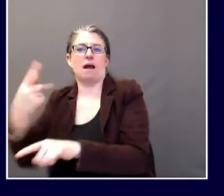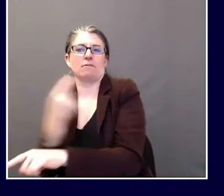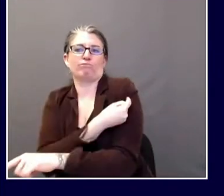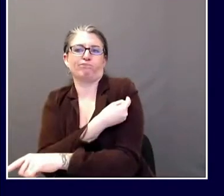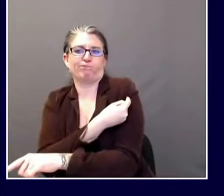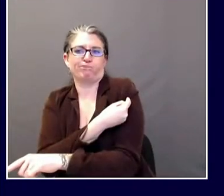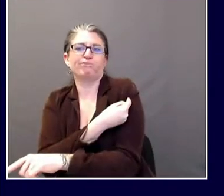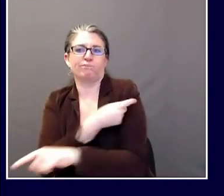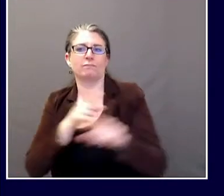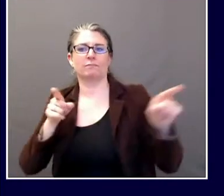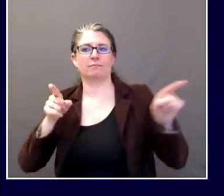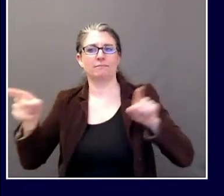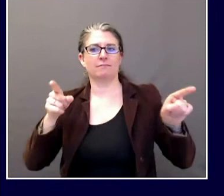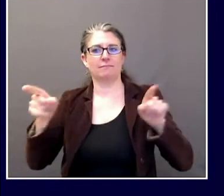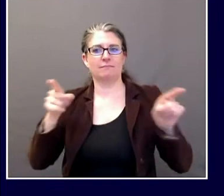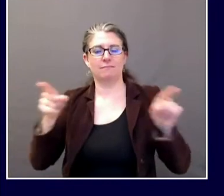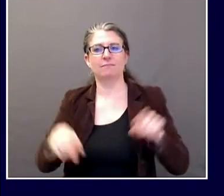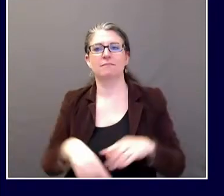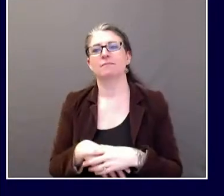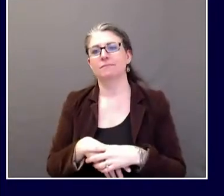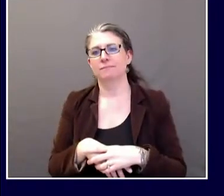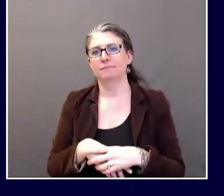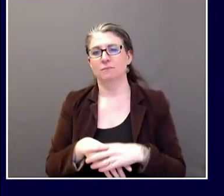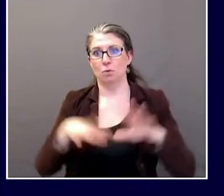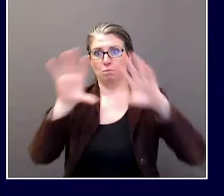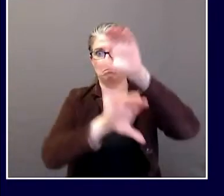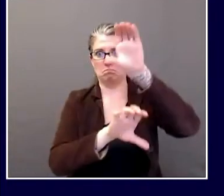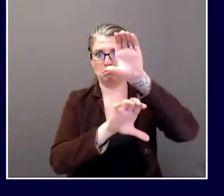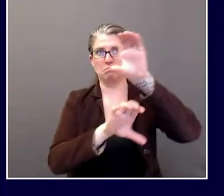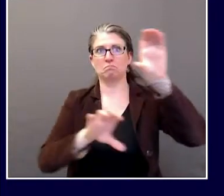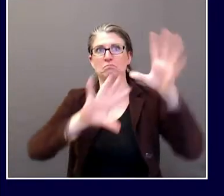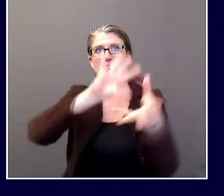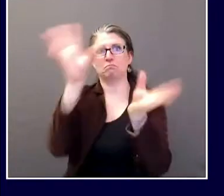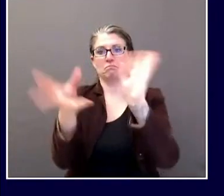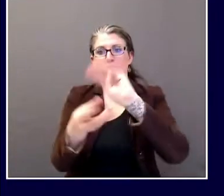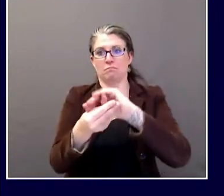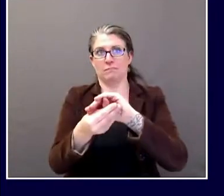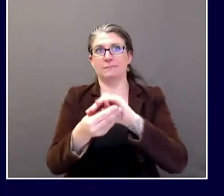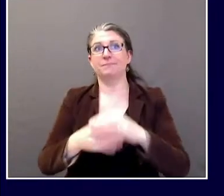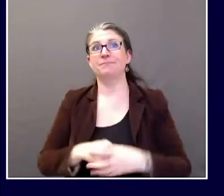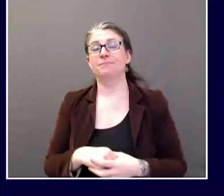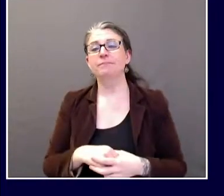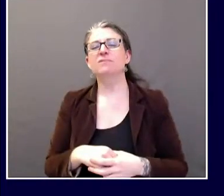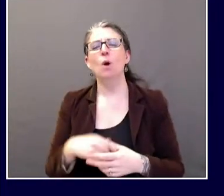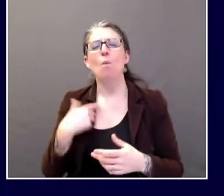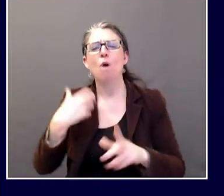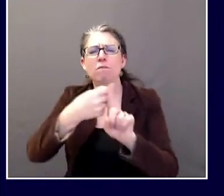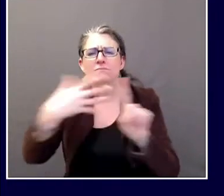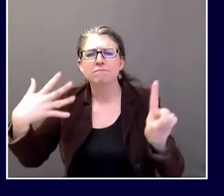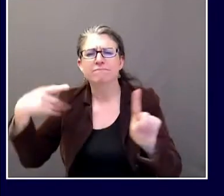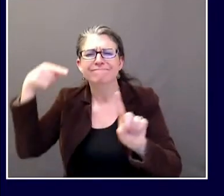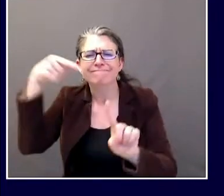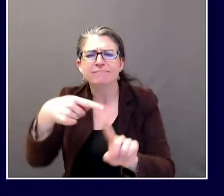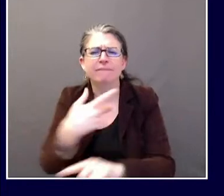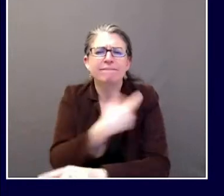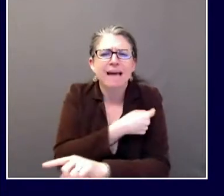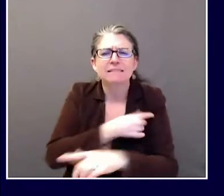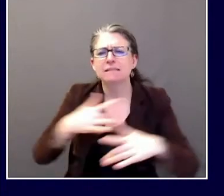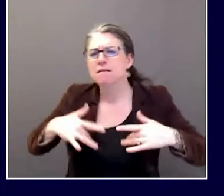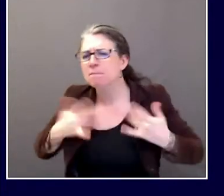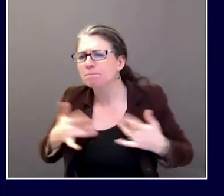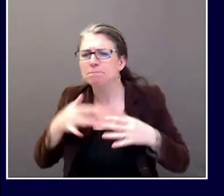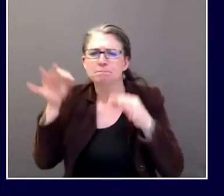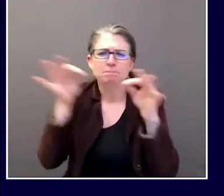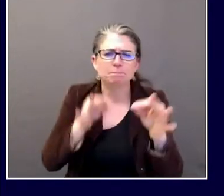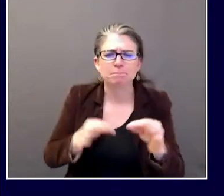respect to vaccines and vaccination. We've had a lot of folks who have reached out to us, as well as healthcare providers